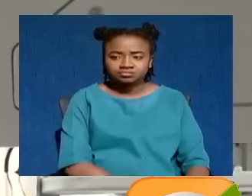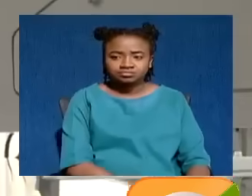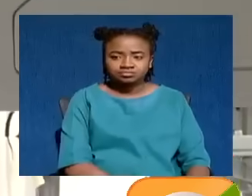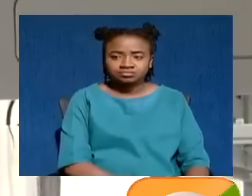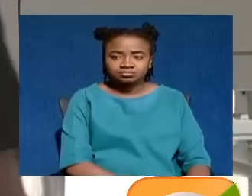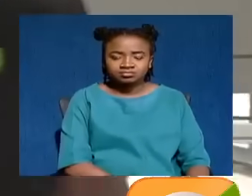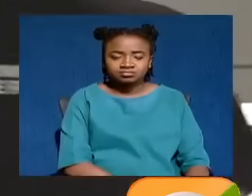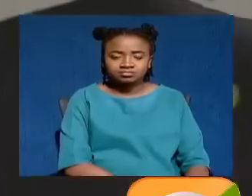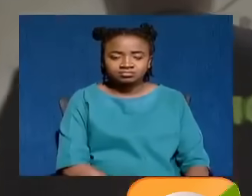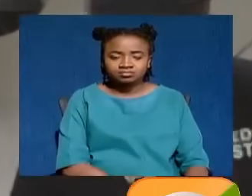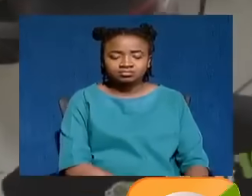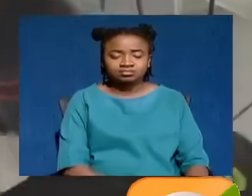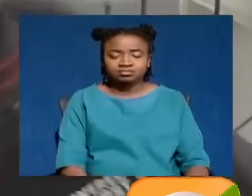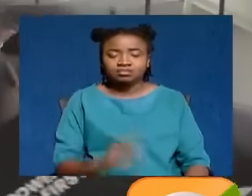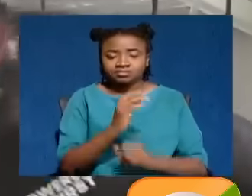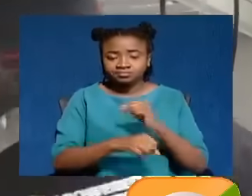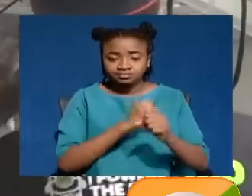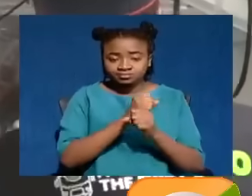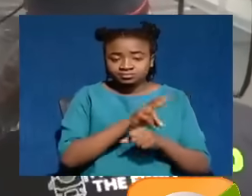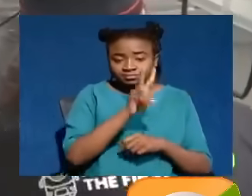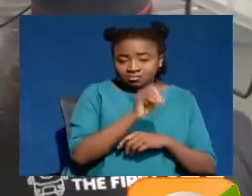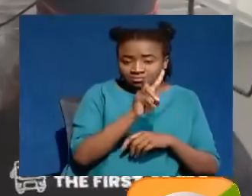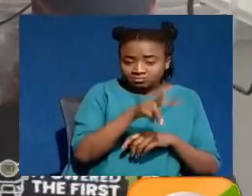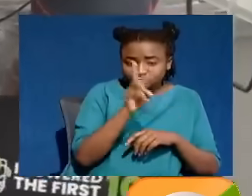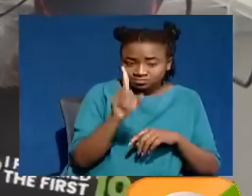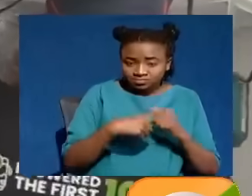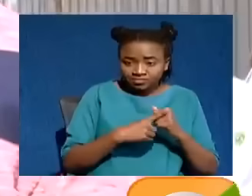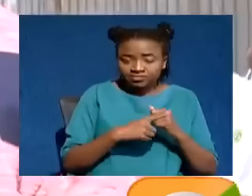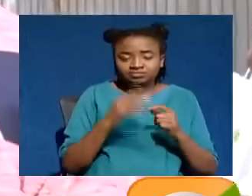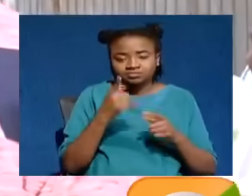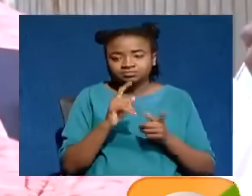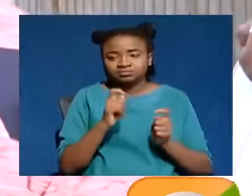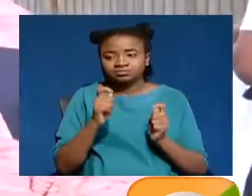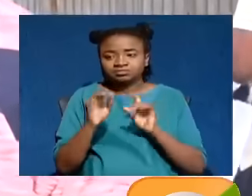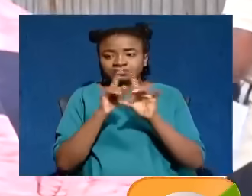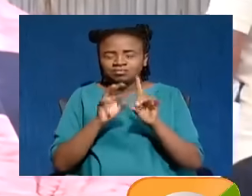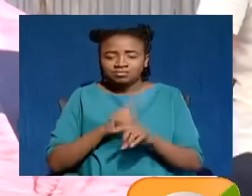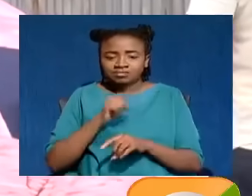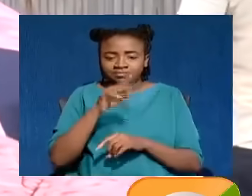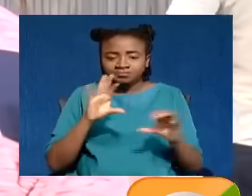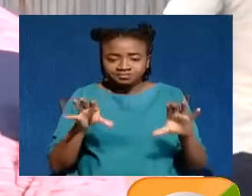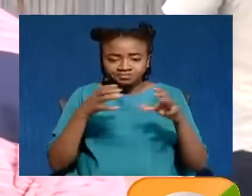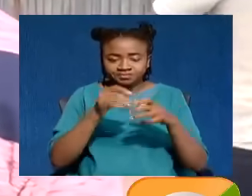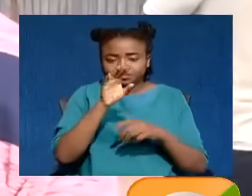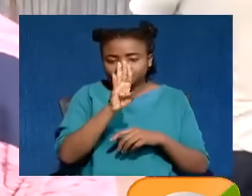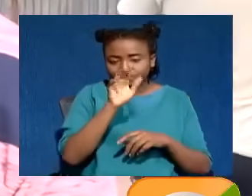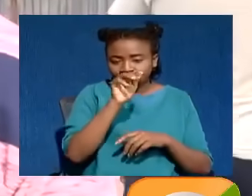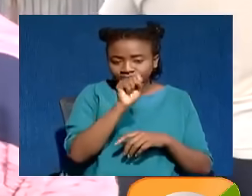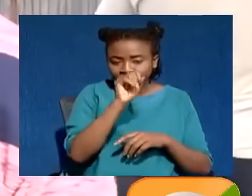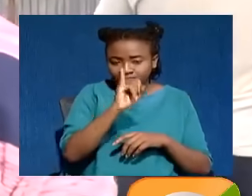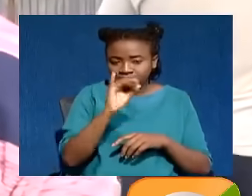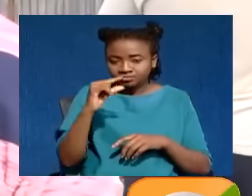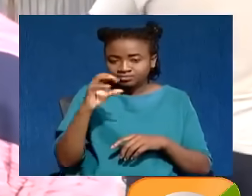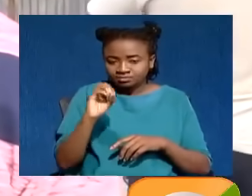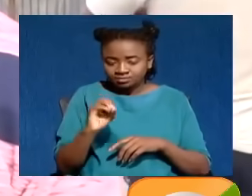From 2026, production will increase to 20 buses every month. When Basigo introduced the electric